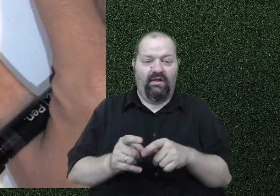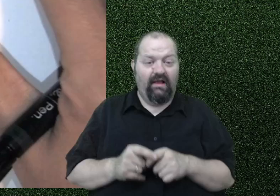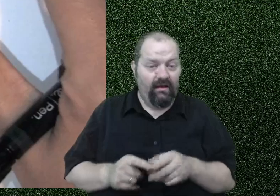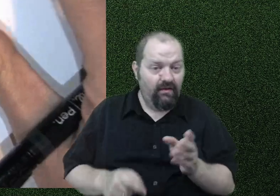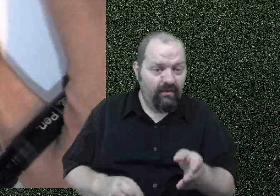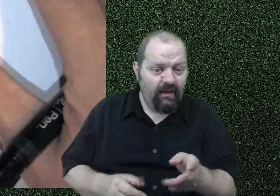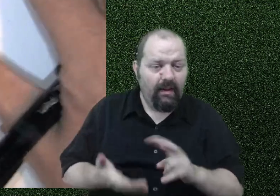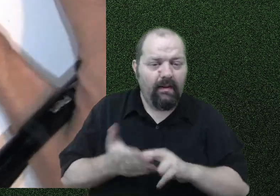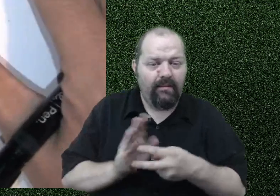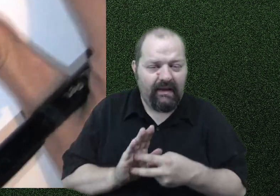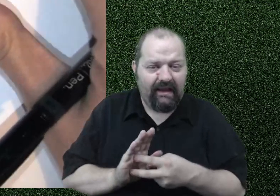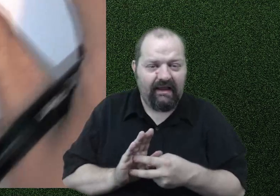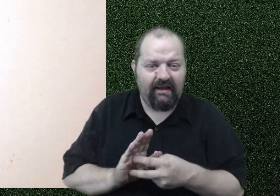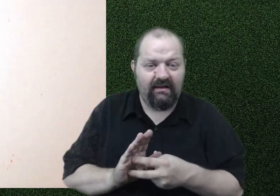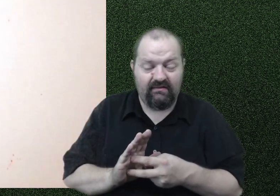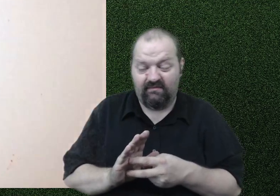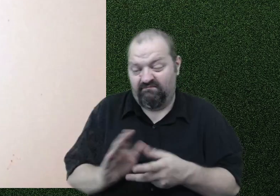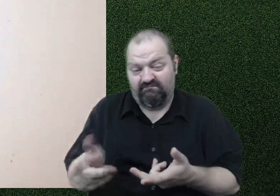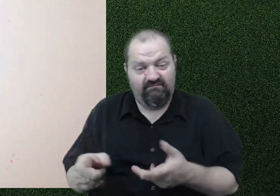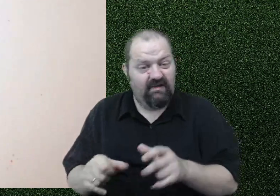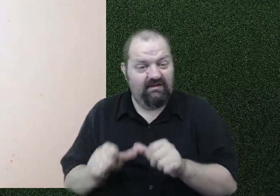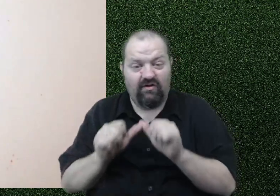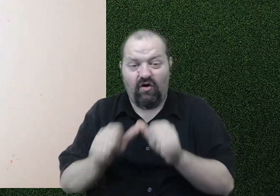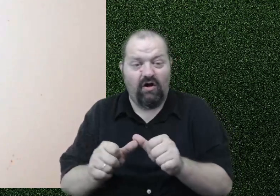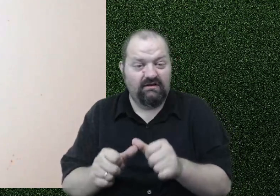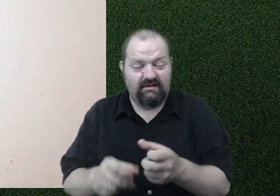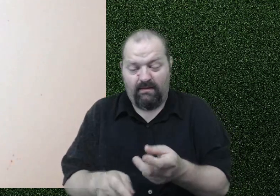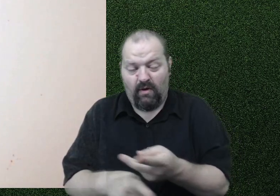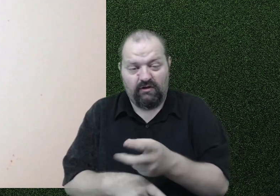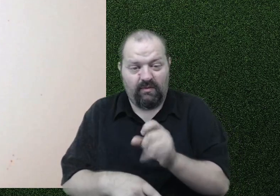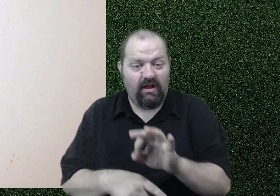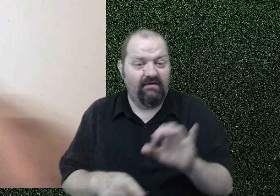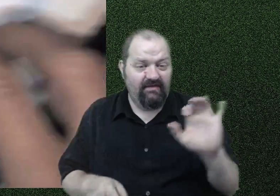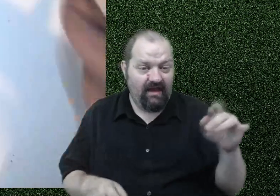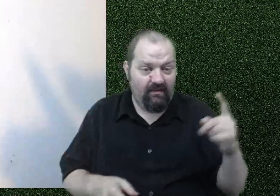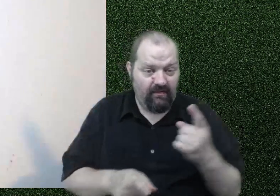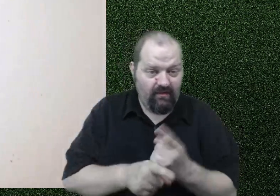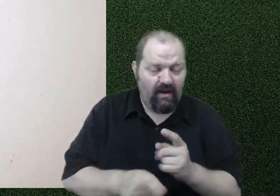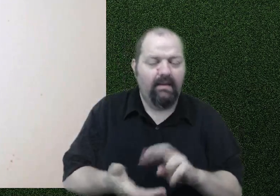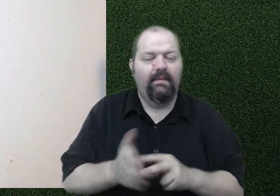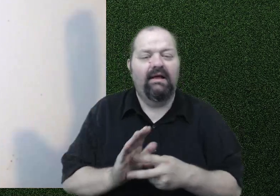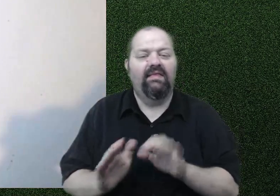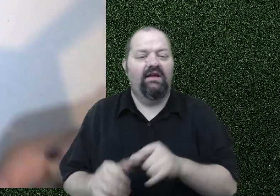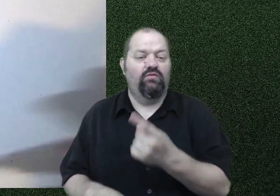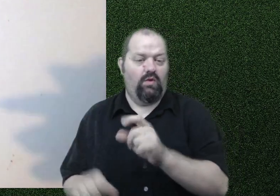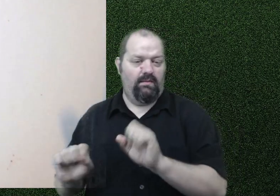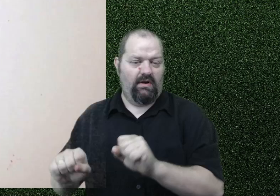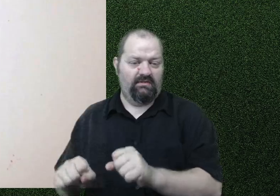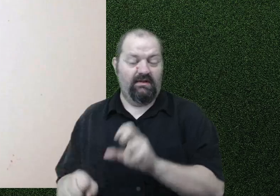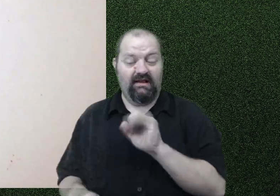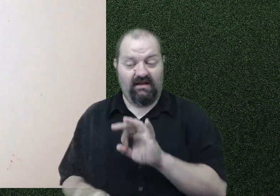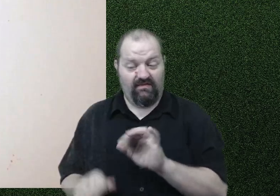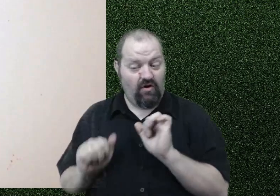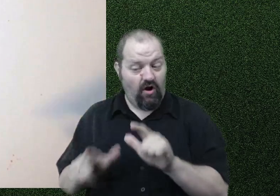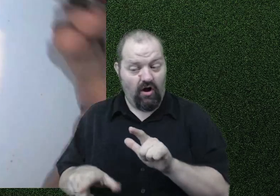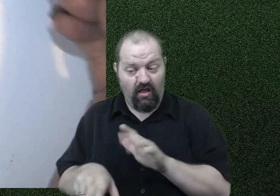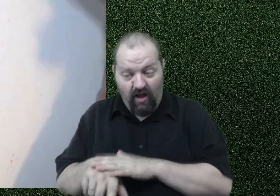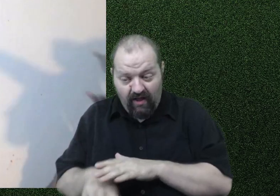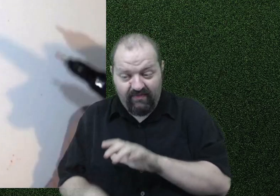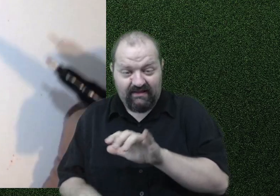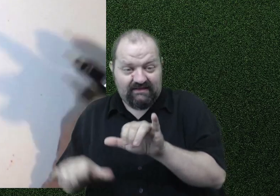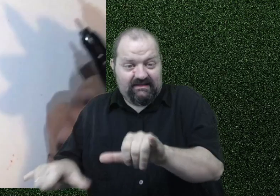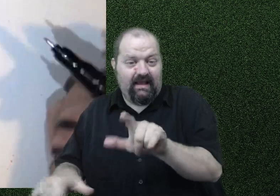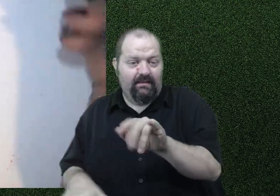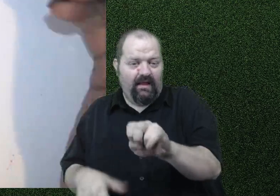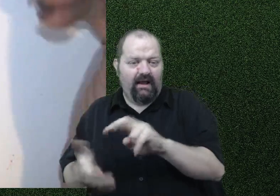doesn't that mean that this vector is just a constant multiple of this one? Okay, so that's one possibility. If they all lie on the same line, they're going